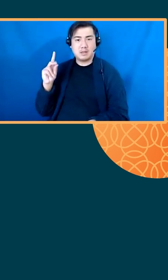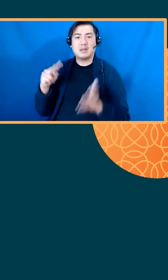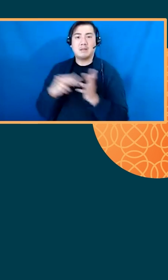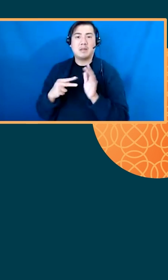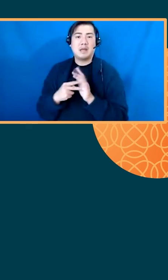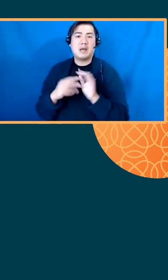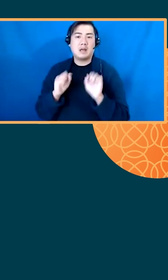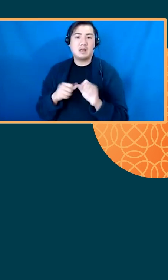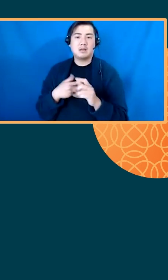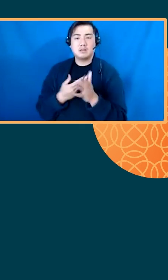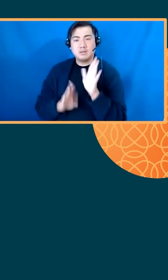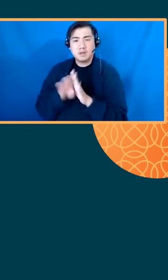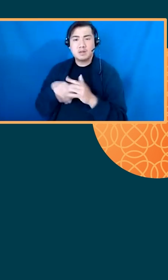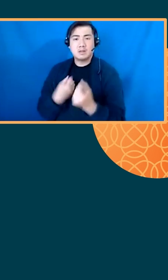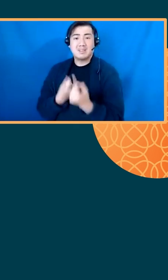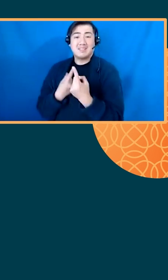real confusing real fast,